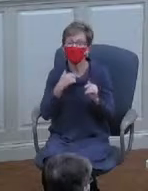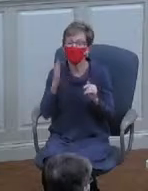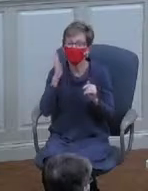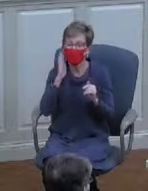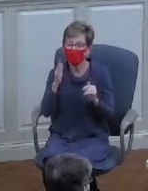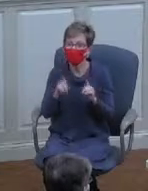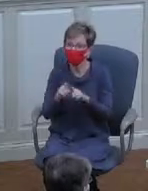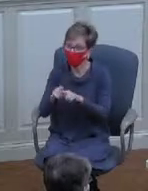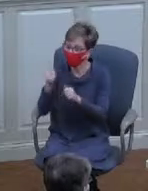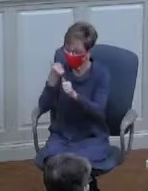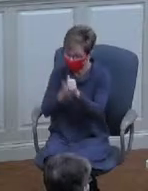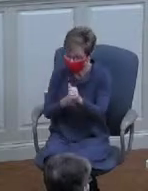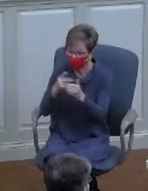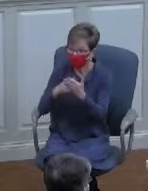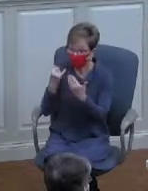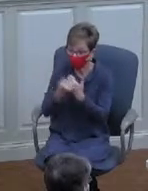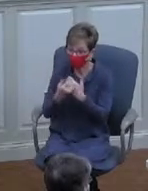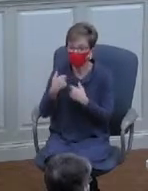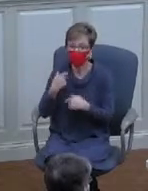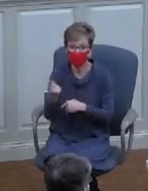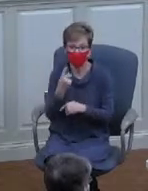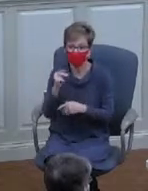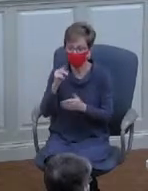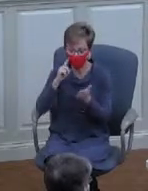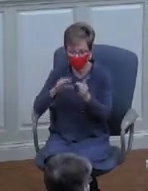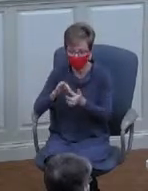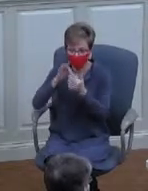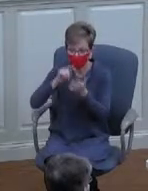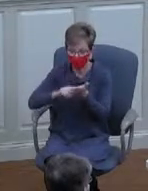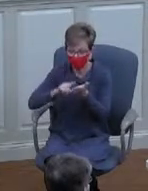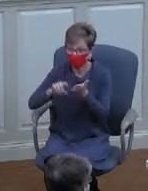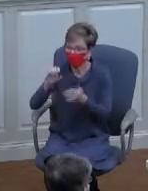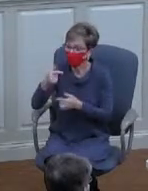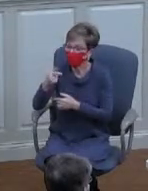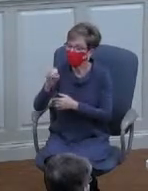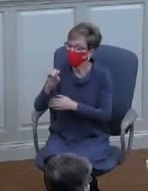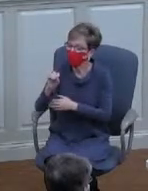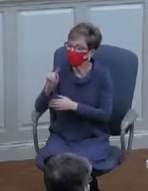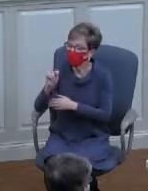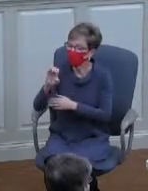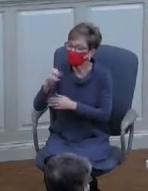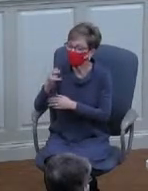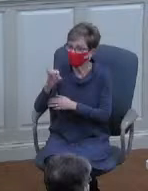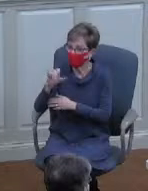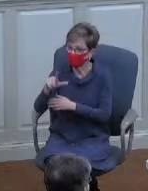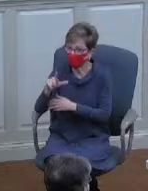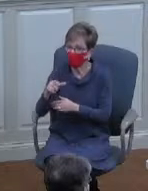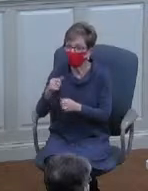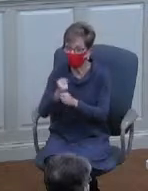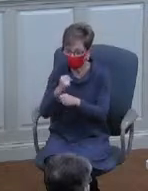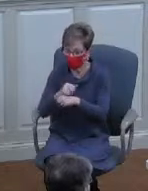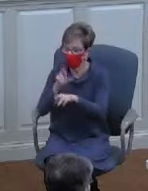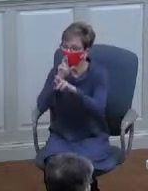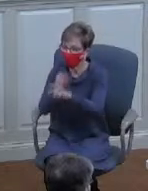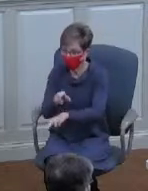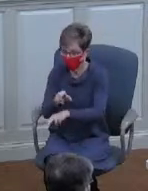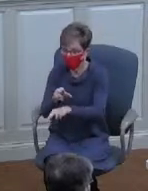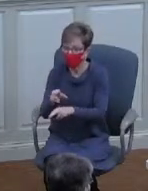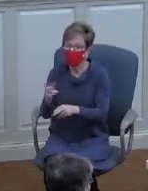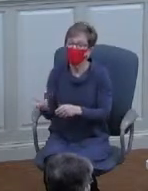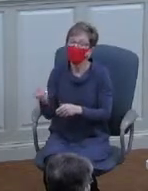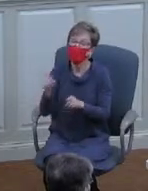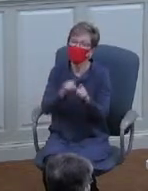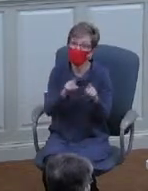do geotechnical investigations. They'll create a geotechnical report. And then on the backside of